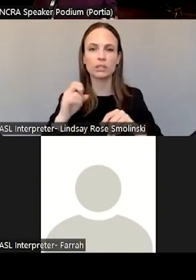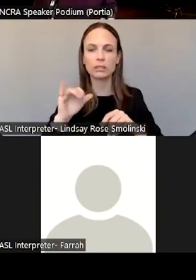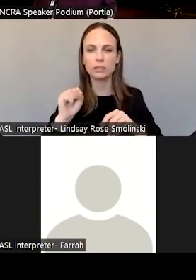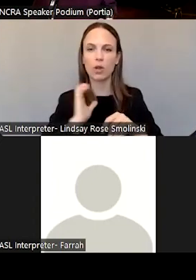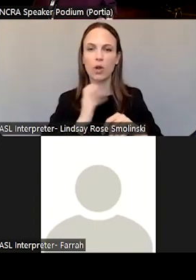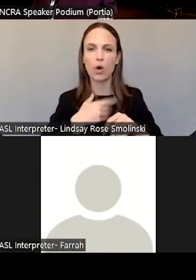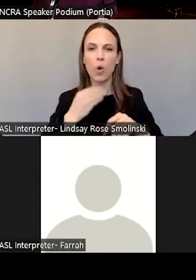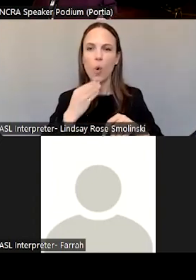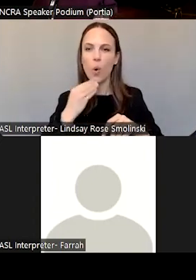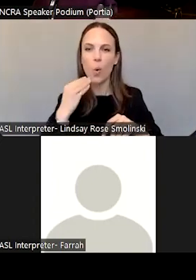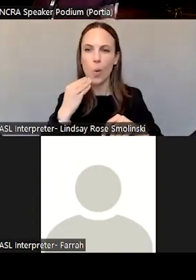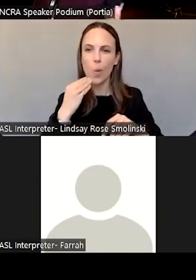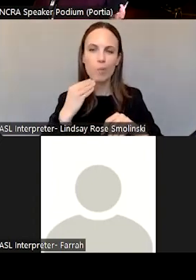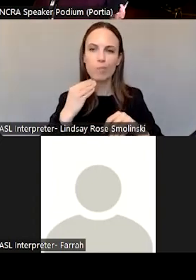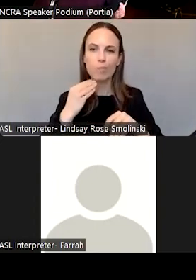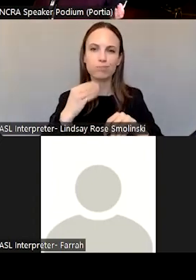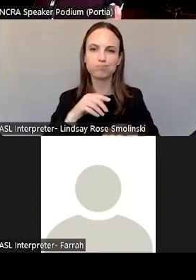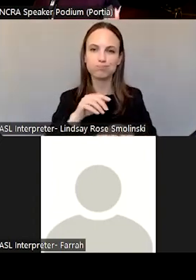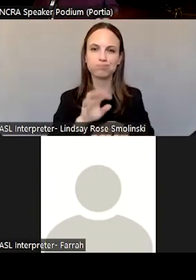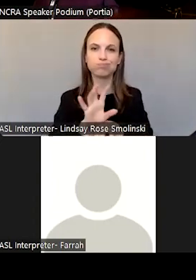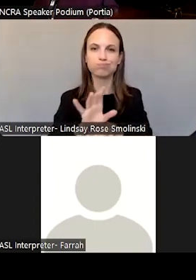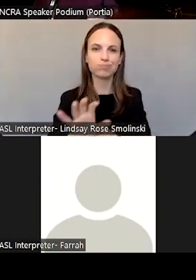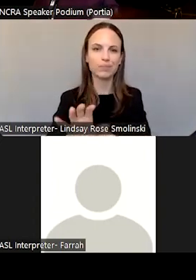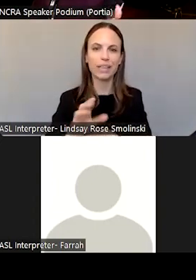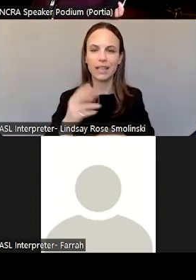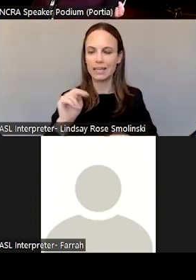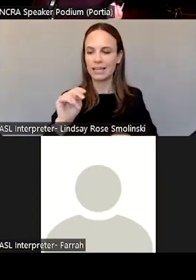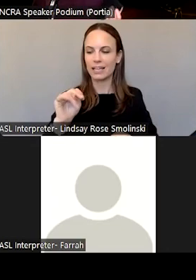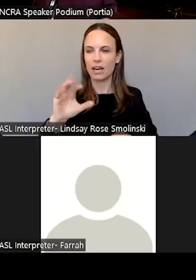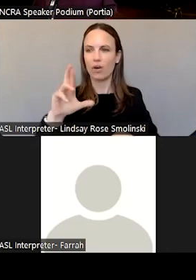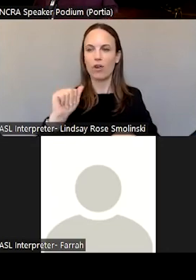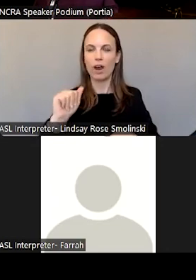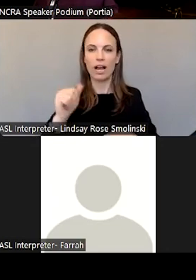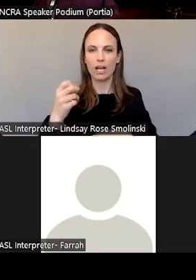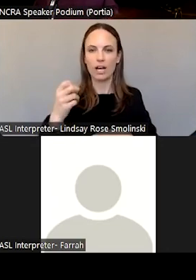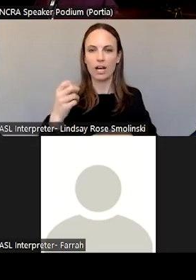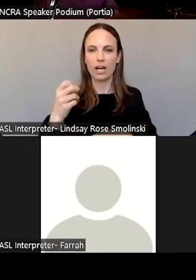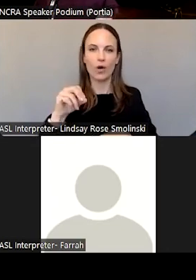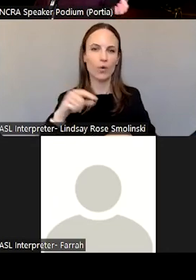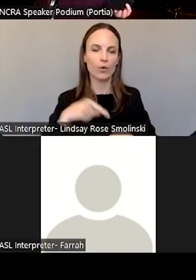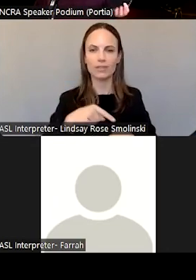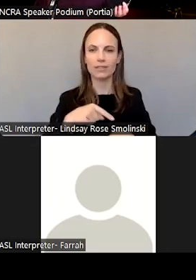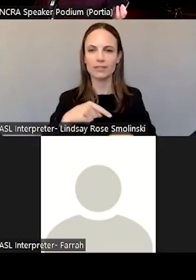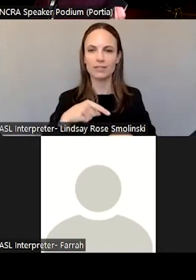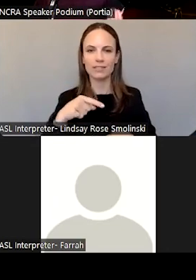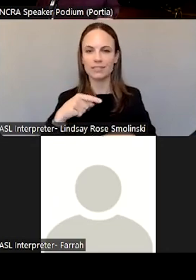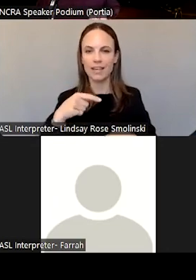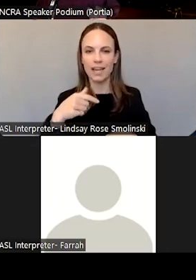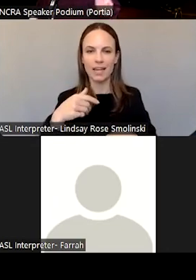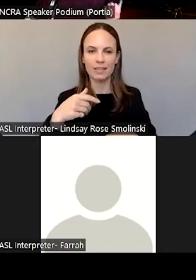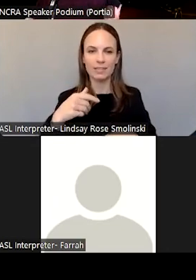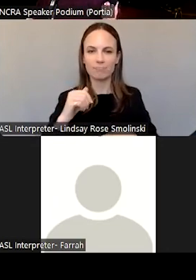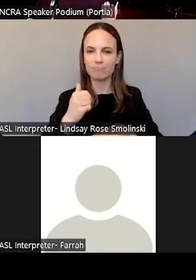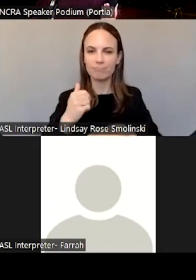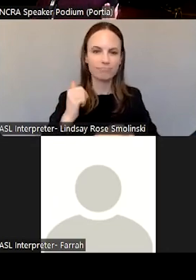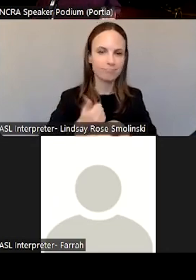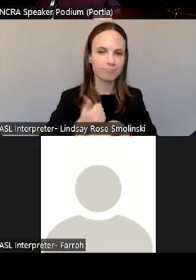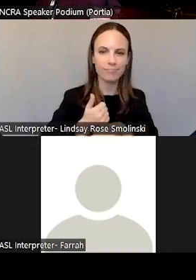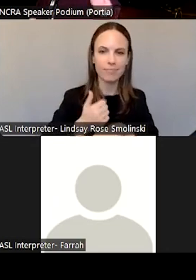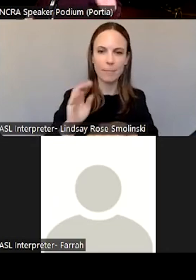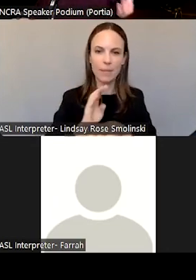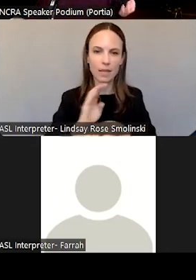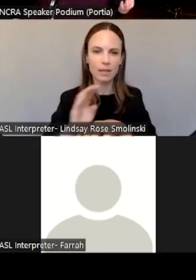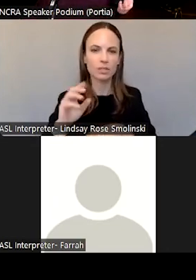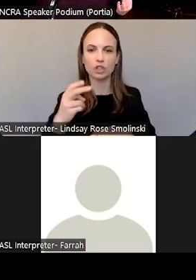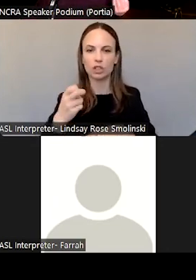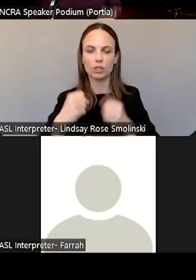our homegrown NCRA hero. She's the superhero resilience birthright. She does appearances. She supports our work